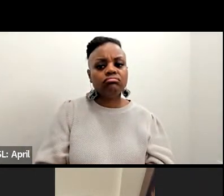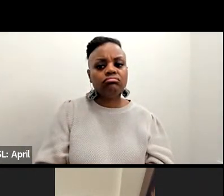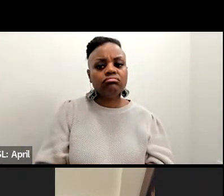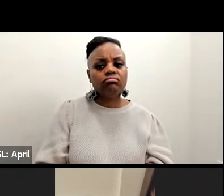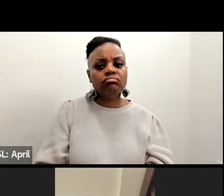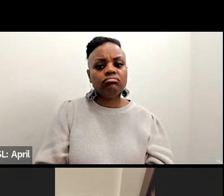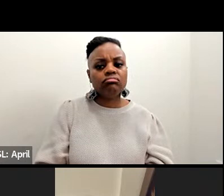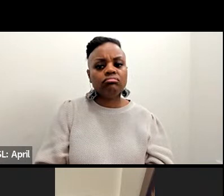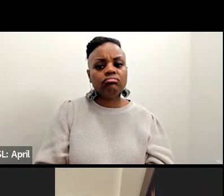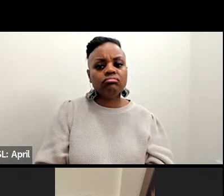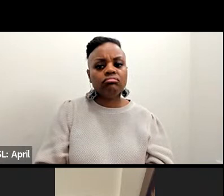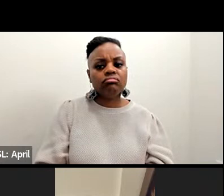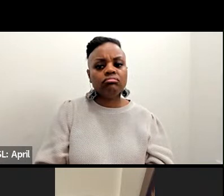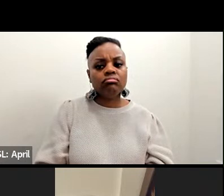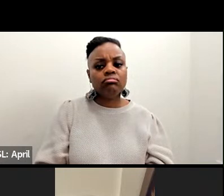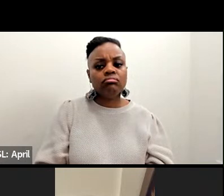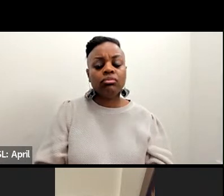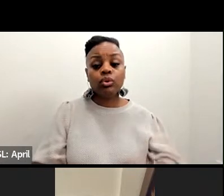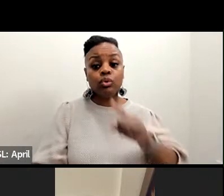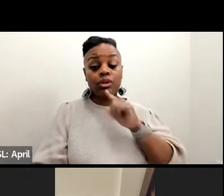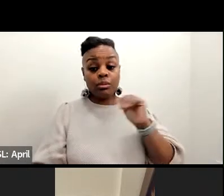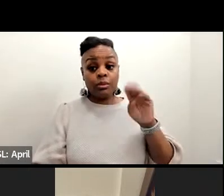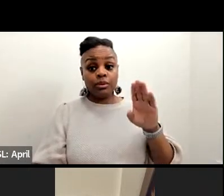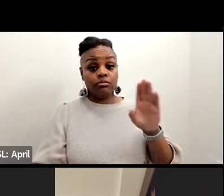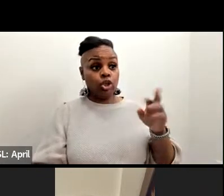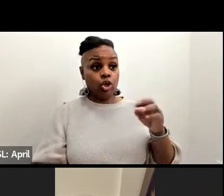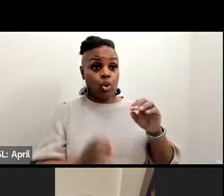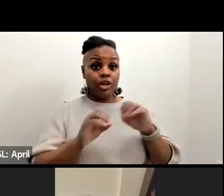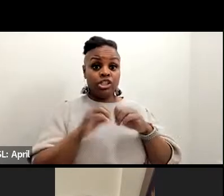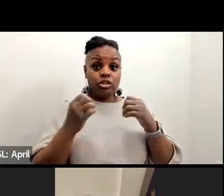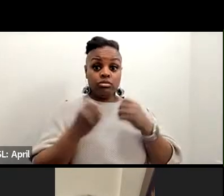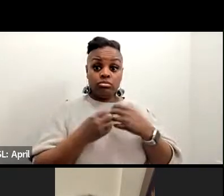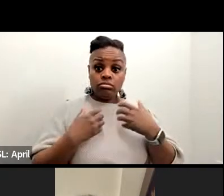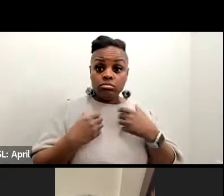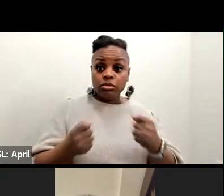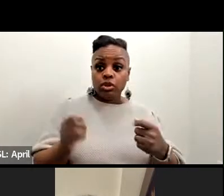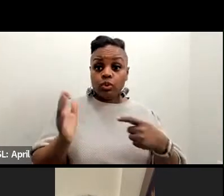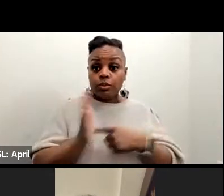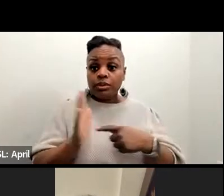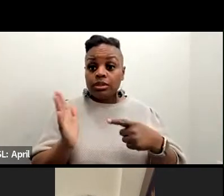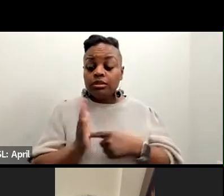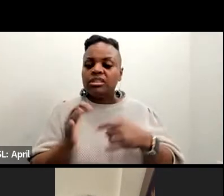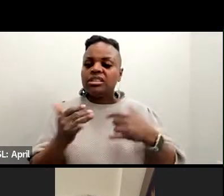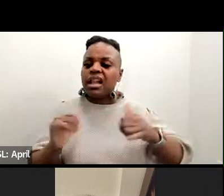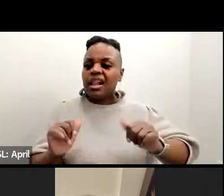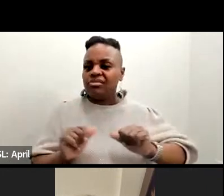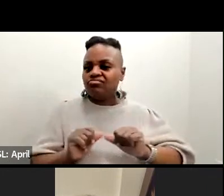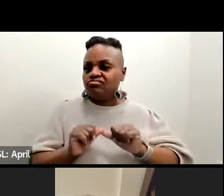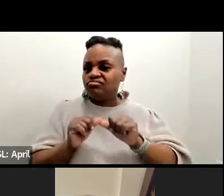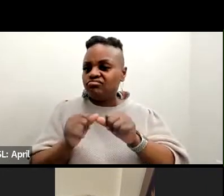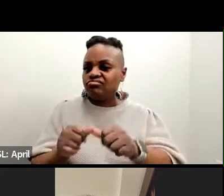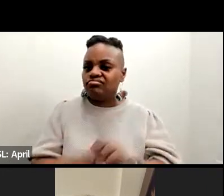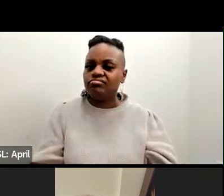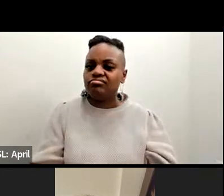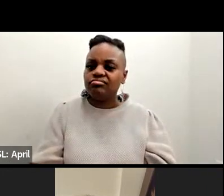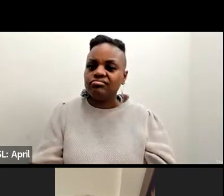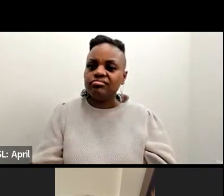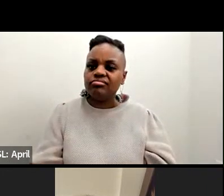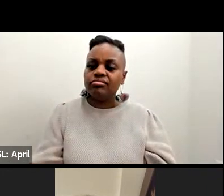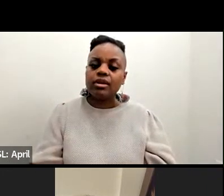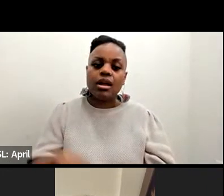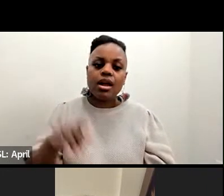of the organization itself. And just a reminder to our audience, you can post questions in the YouTube